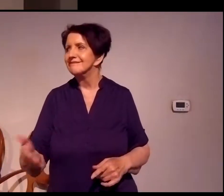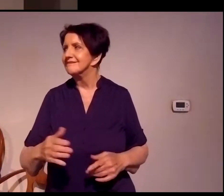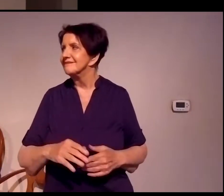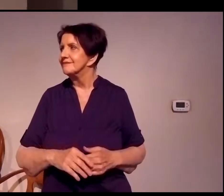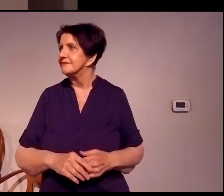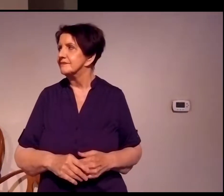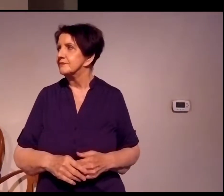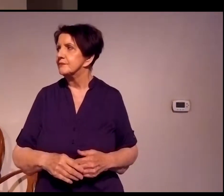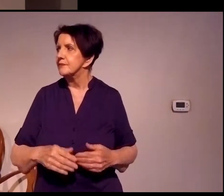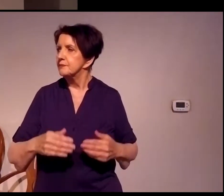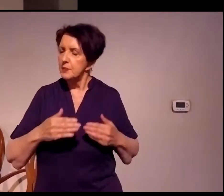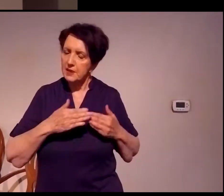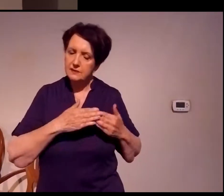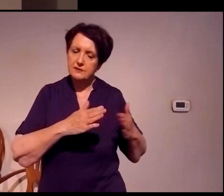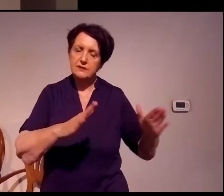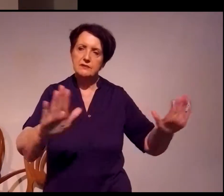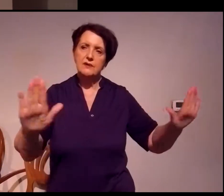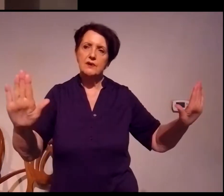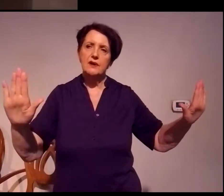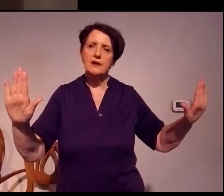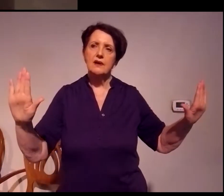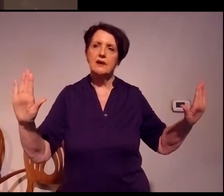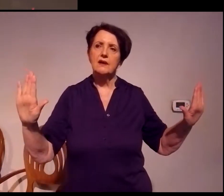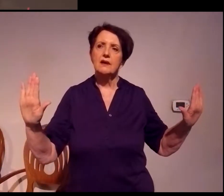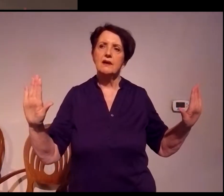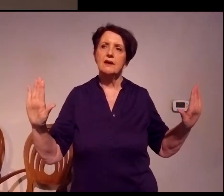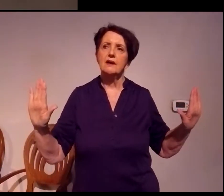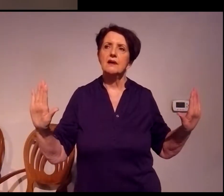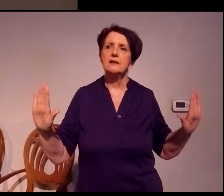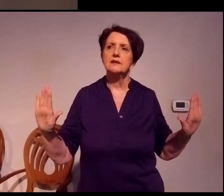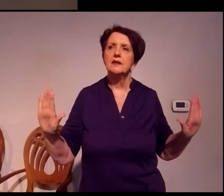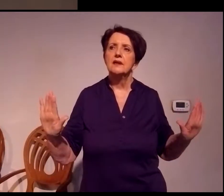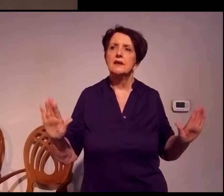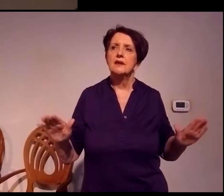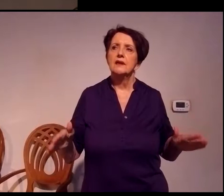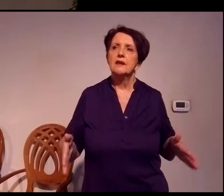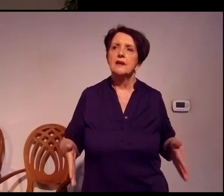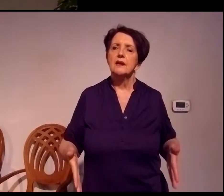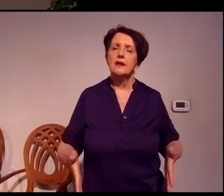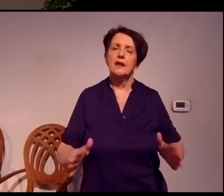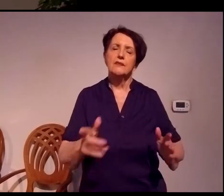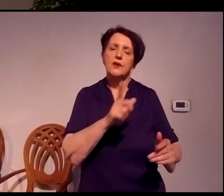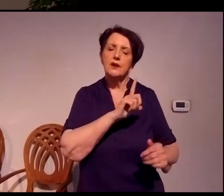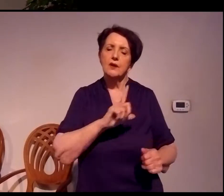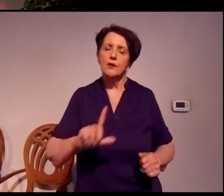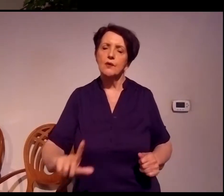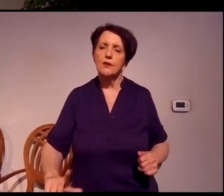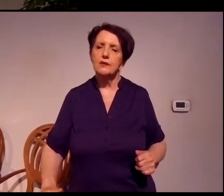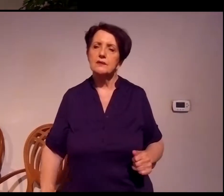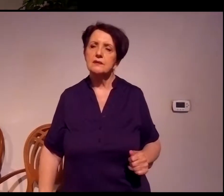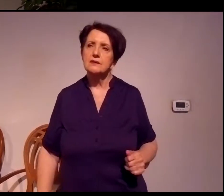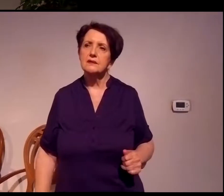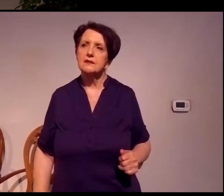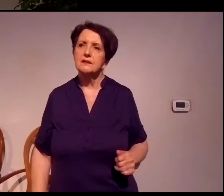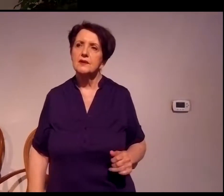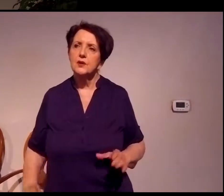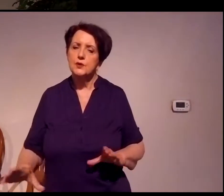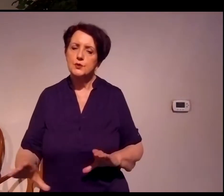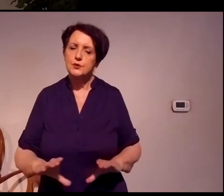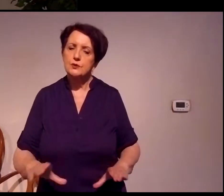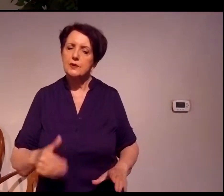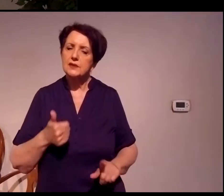way. Open your heart, let the Lord have its